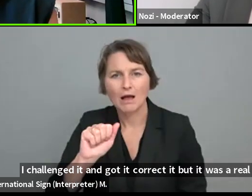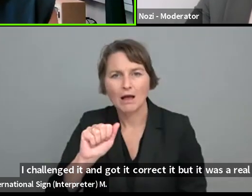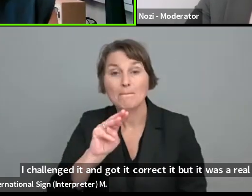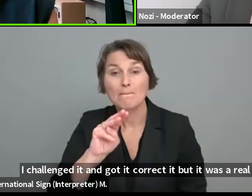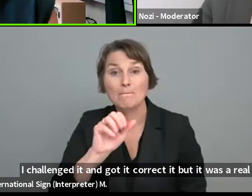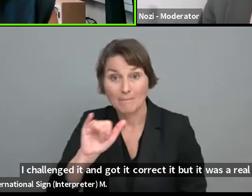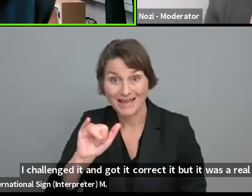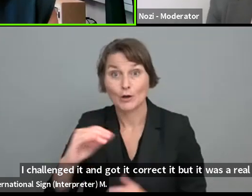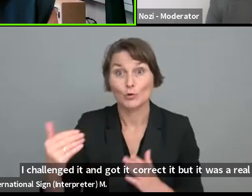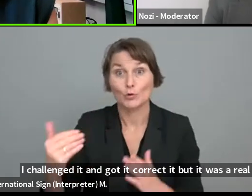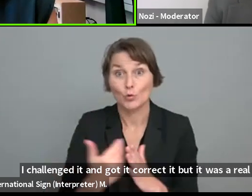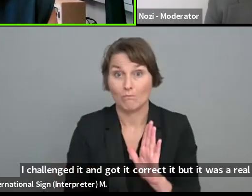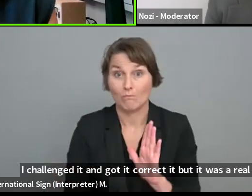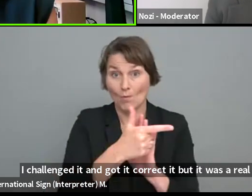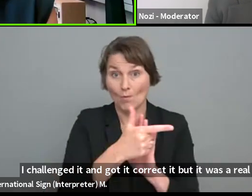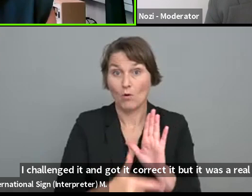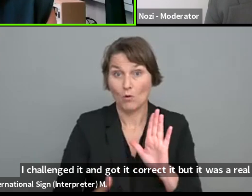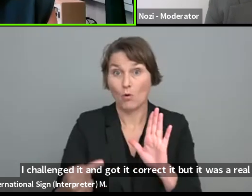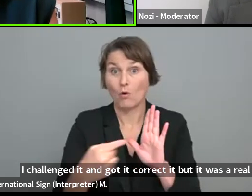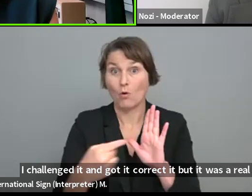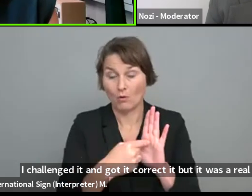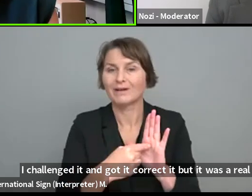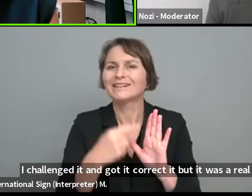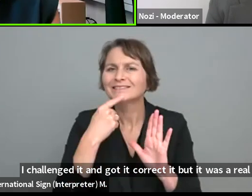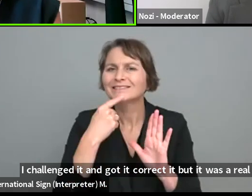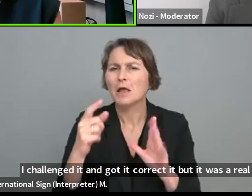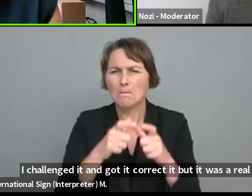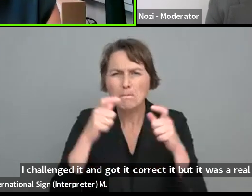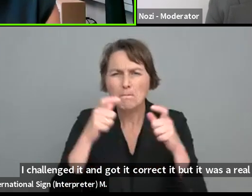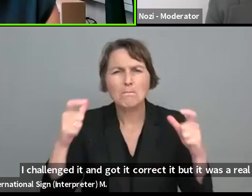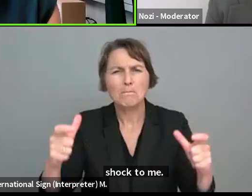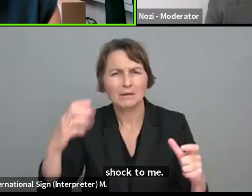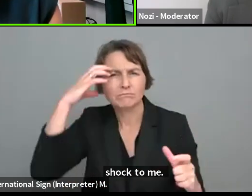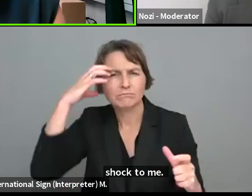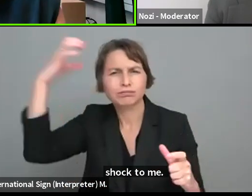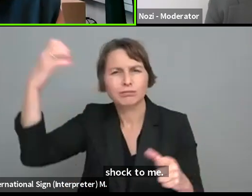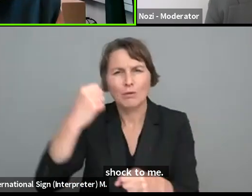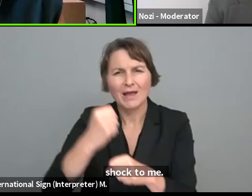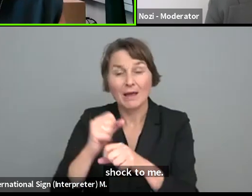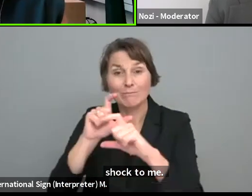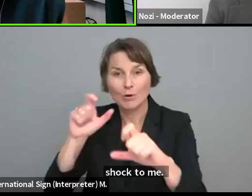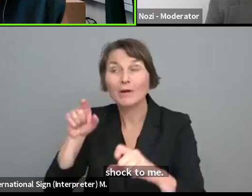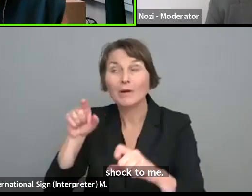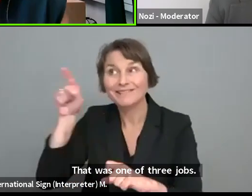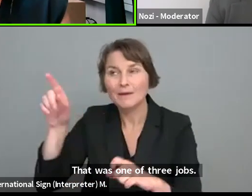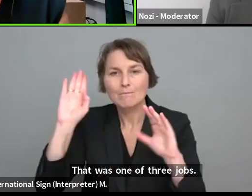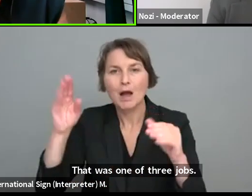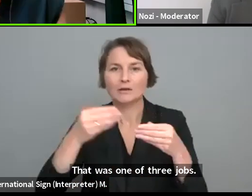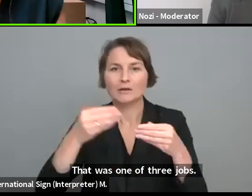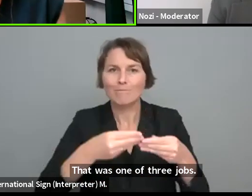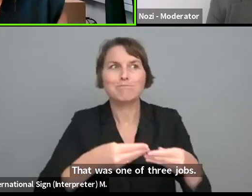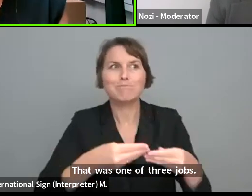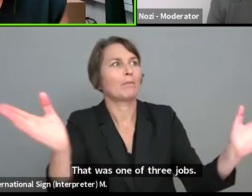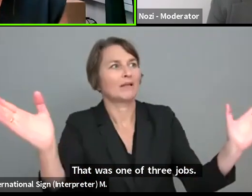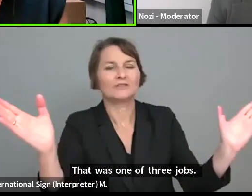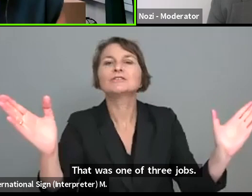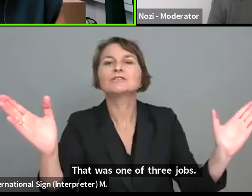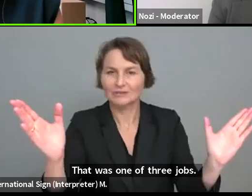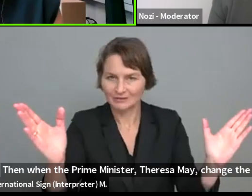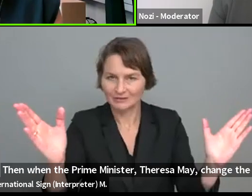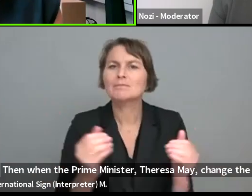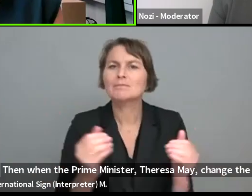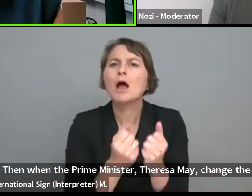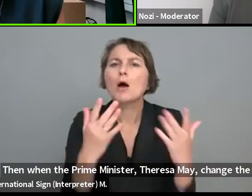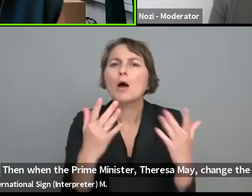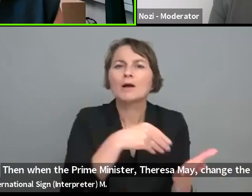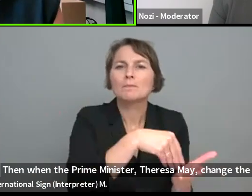large public service employers, such as the BBC, to publish both their gender pay gaps and, crucially, their high pay